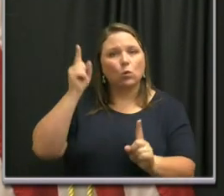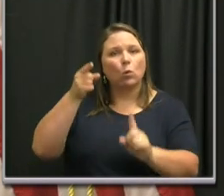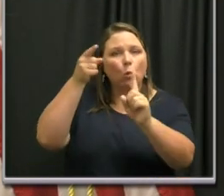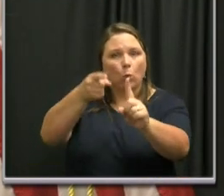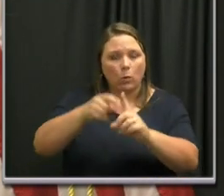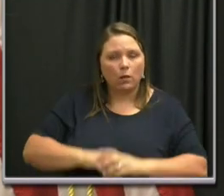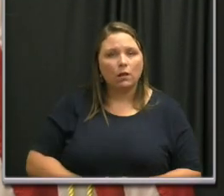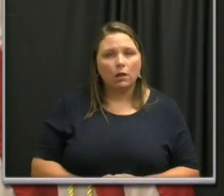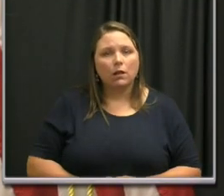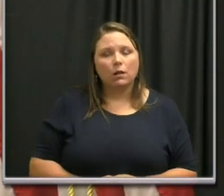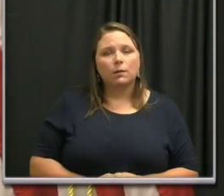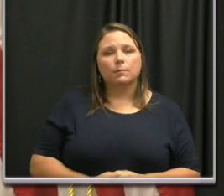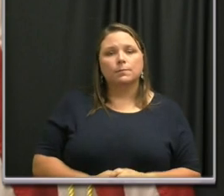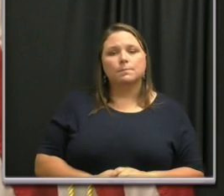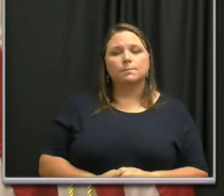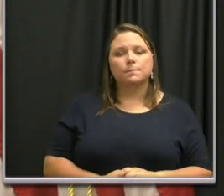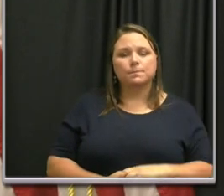that.